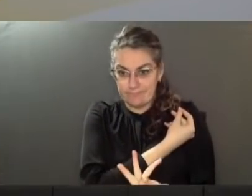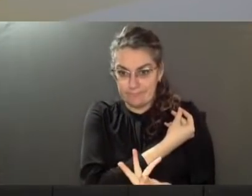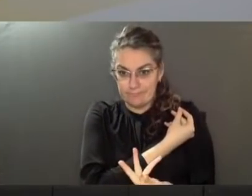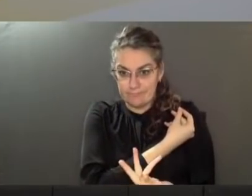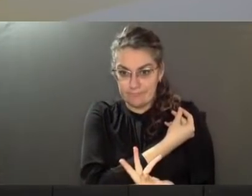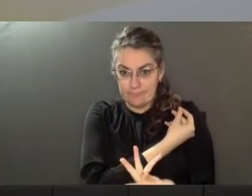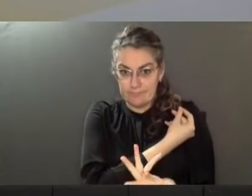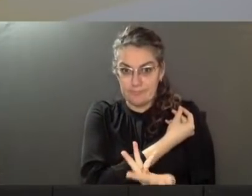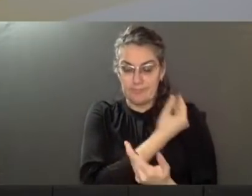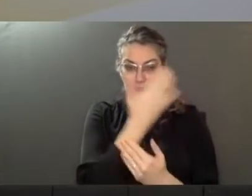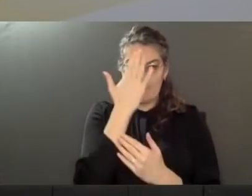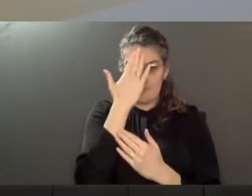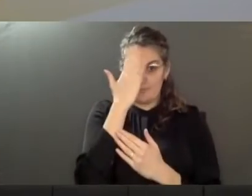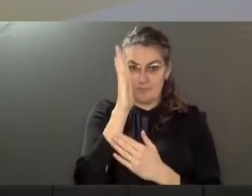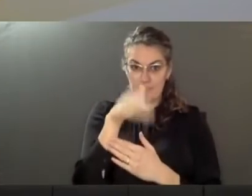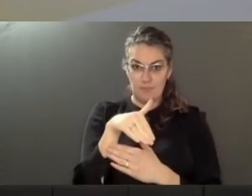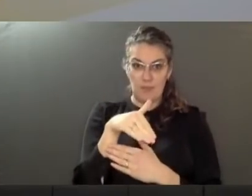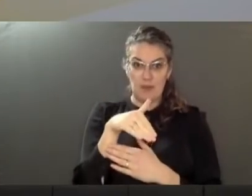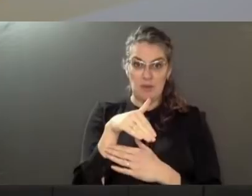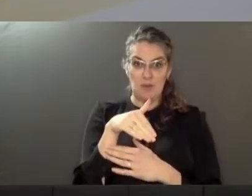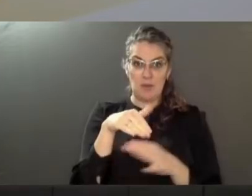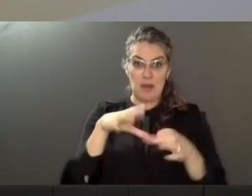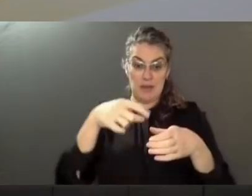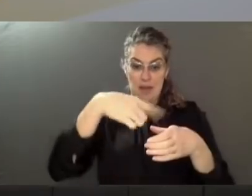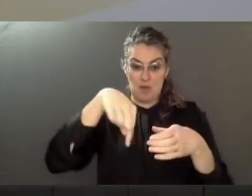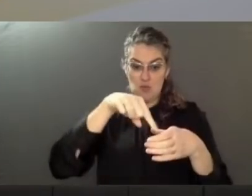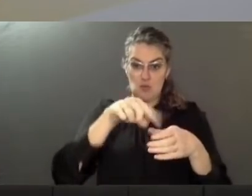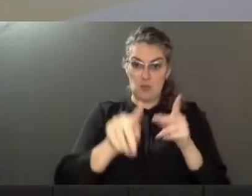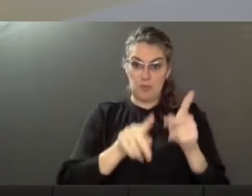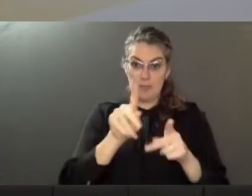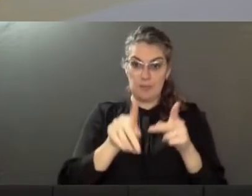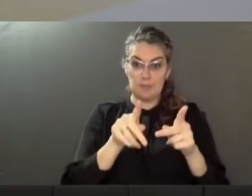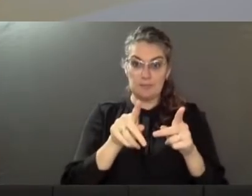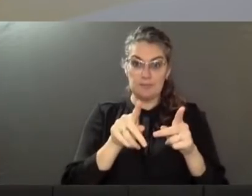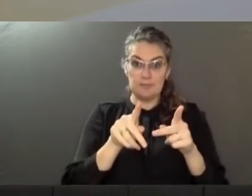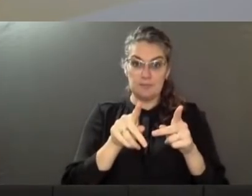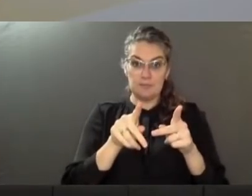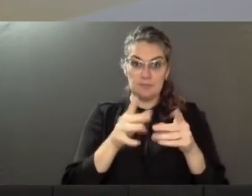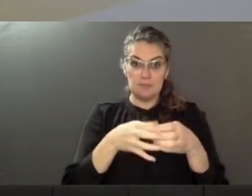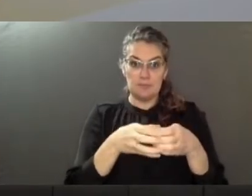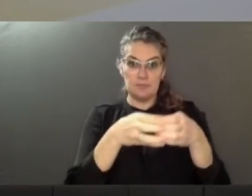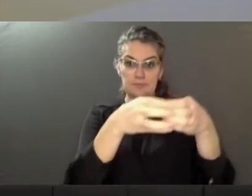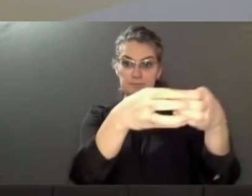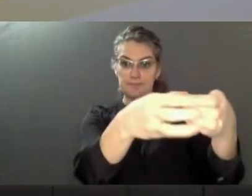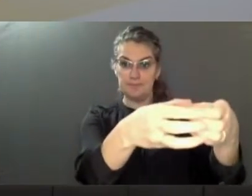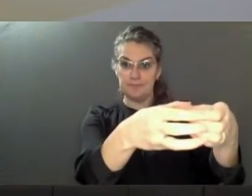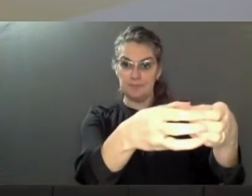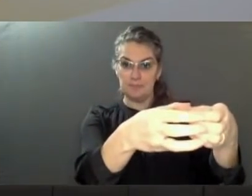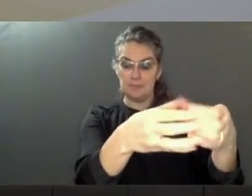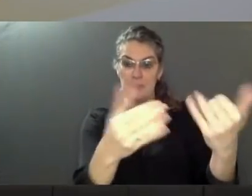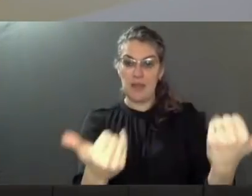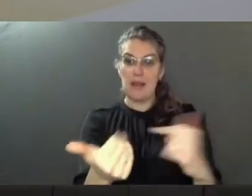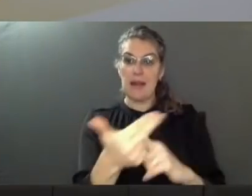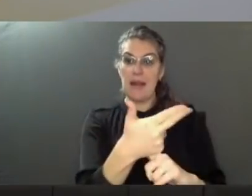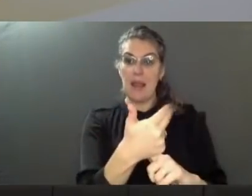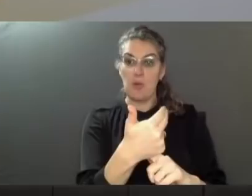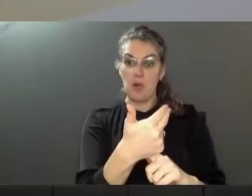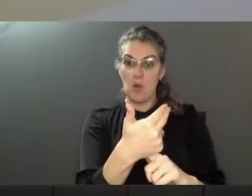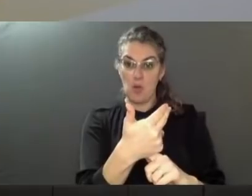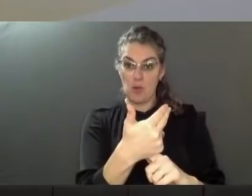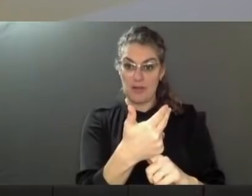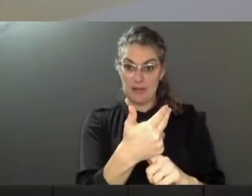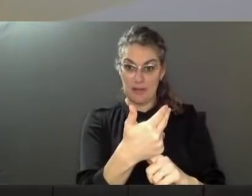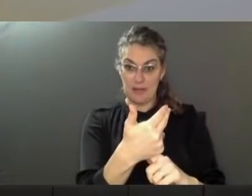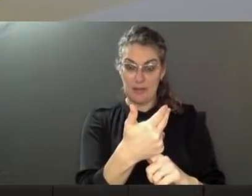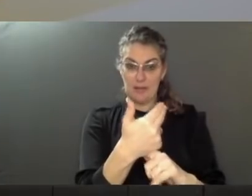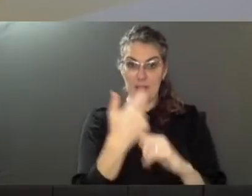And we know that the residents have been, they're in a hotel setting, and we decided today is